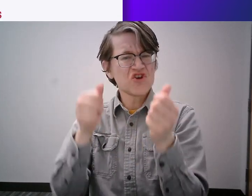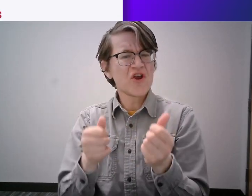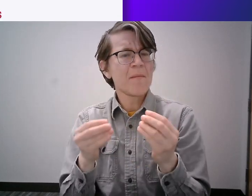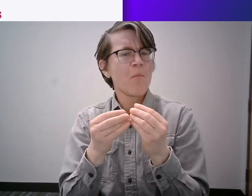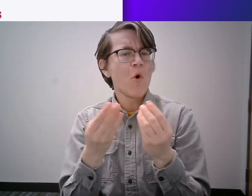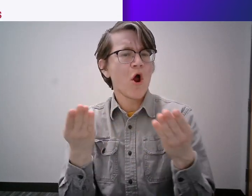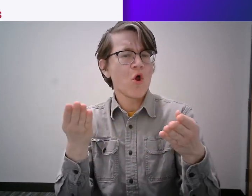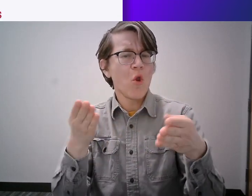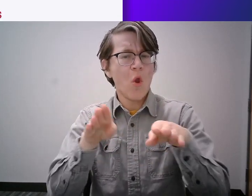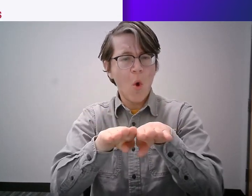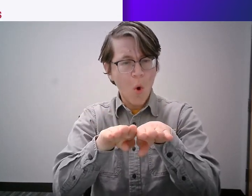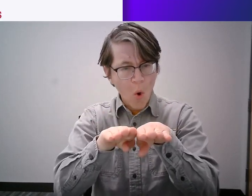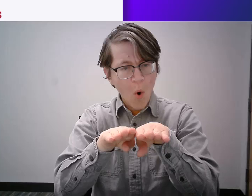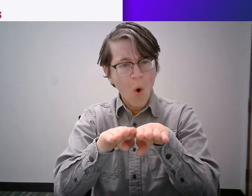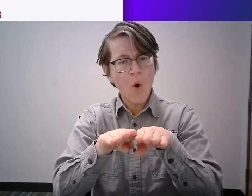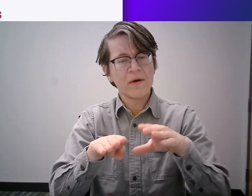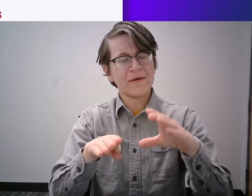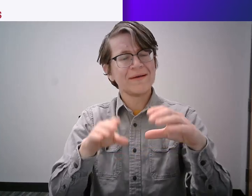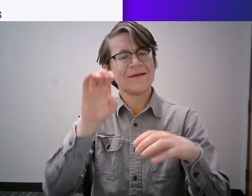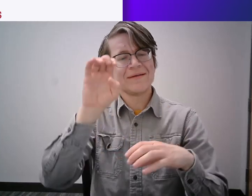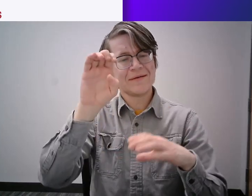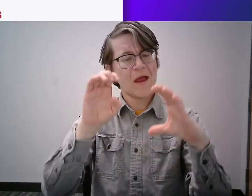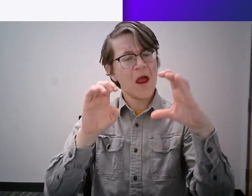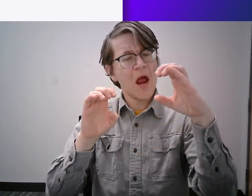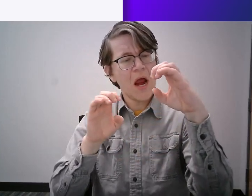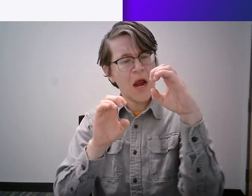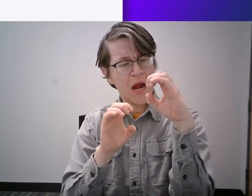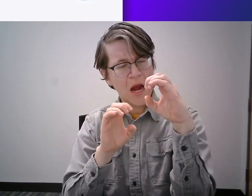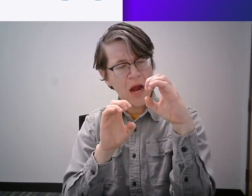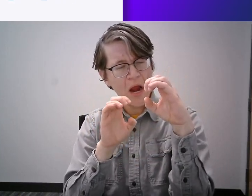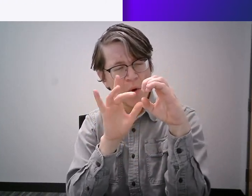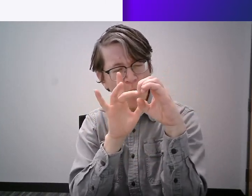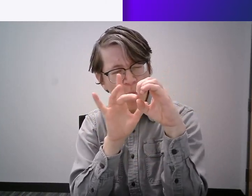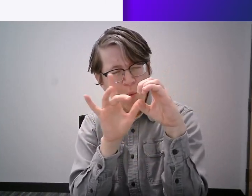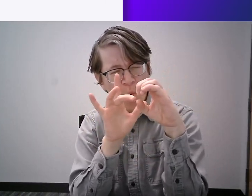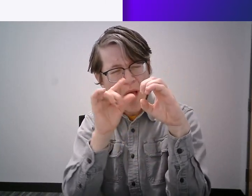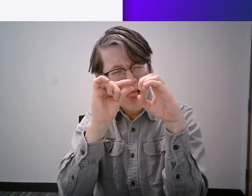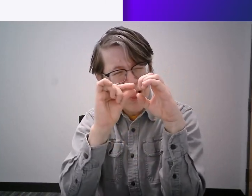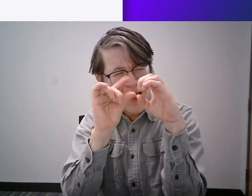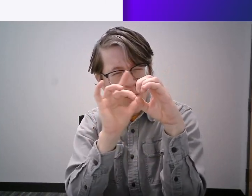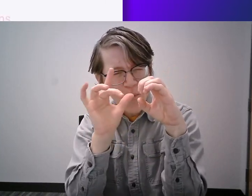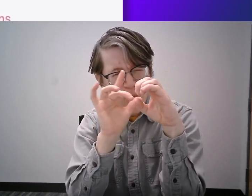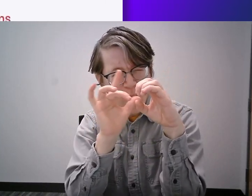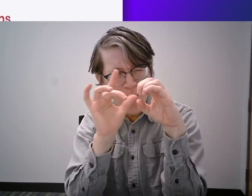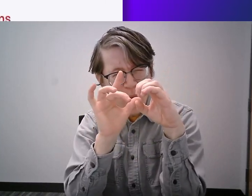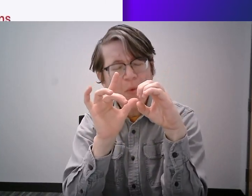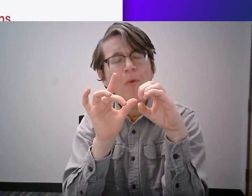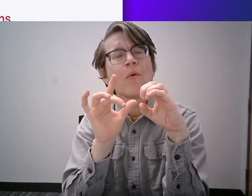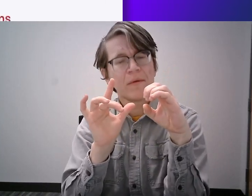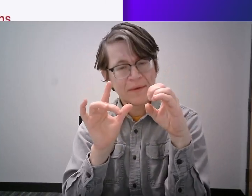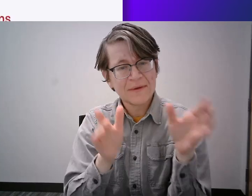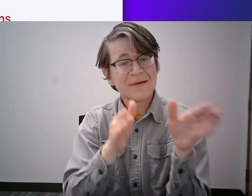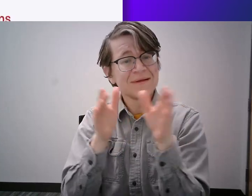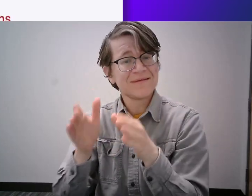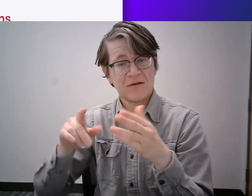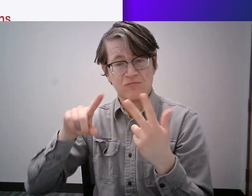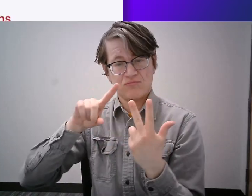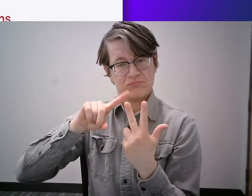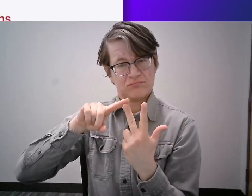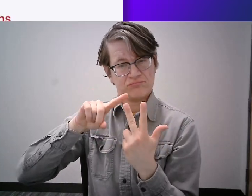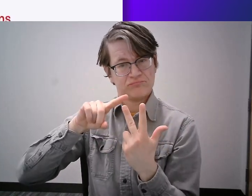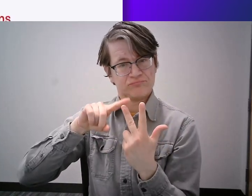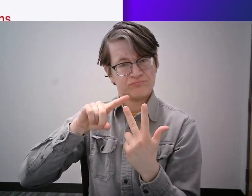rational, orderly, maybe reserved or noble feeling. And finally, the geometric form model, very,